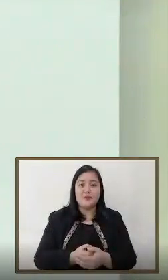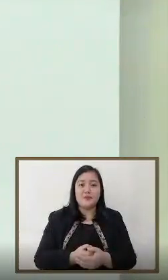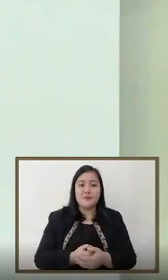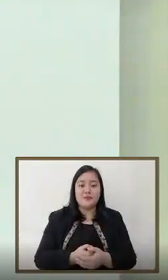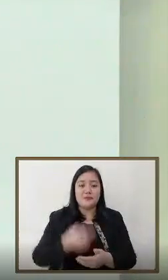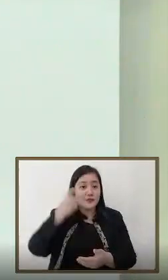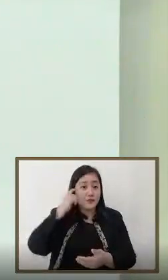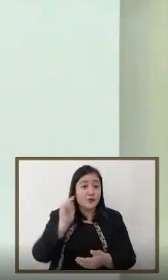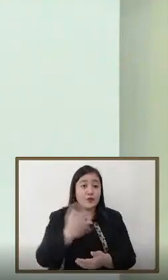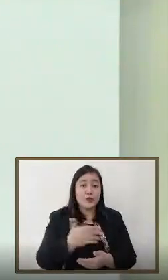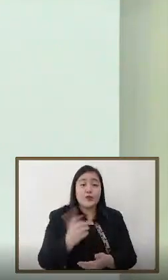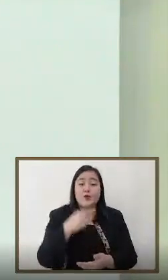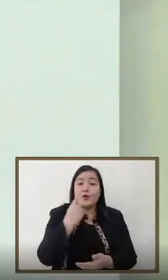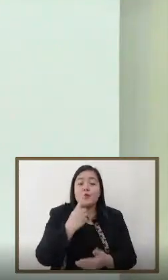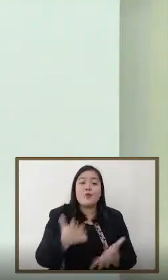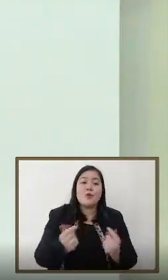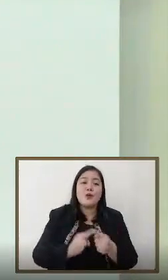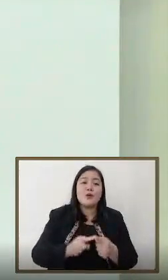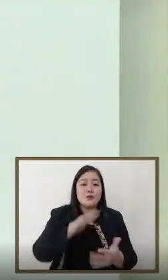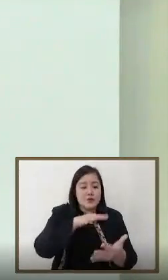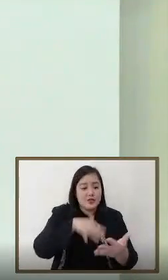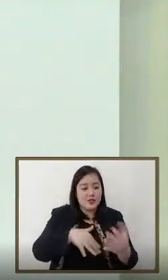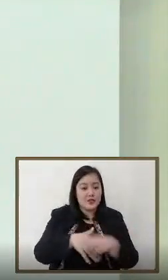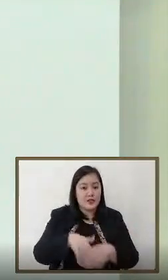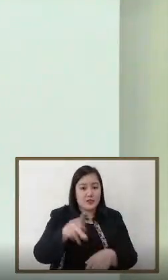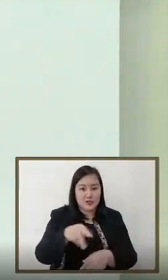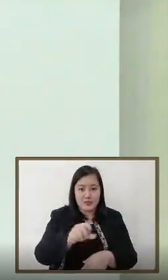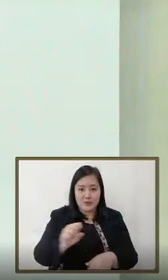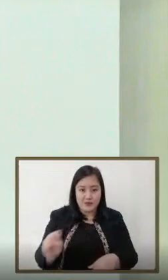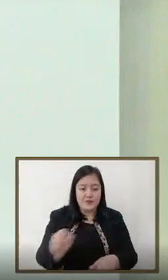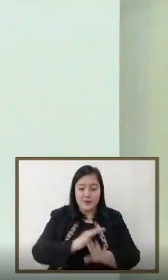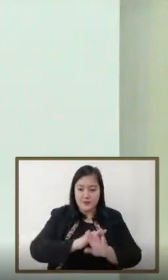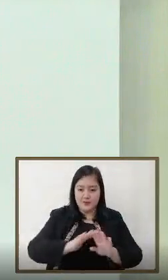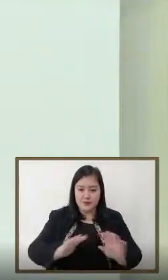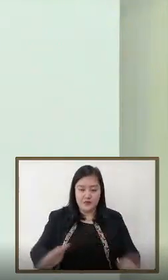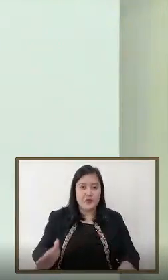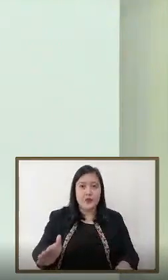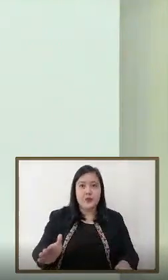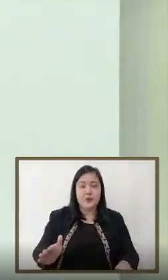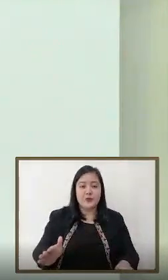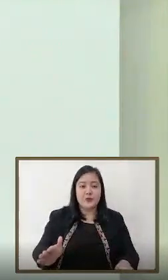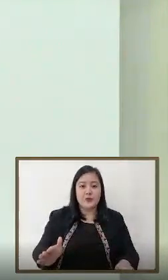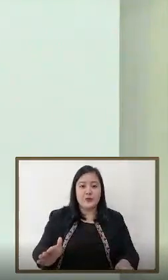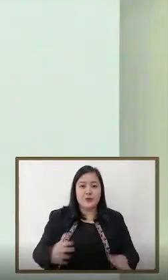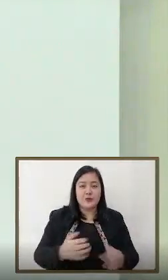those who want to study at PSS, don't hesitate to enroll